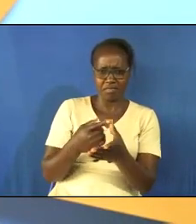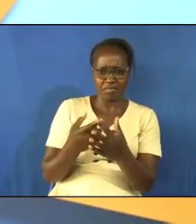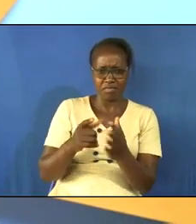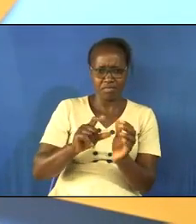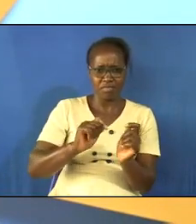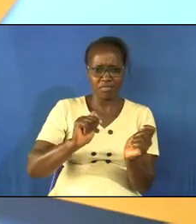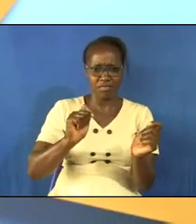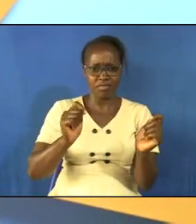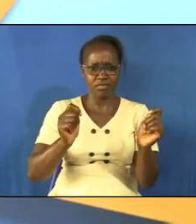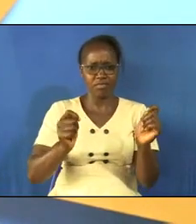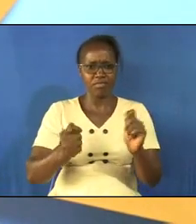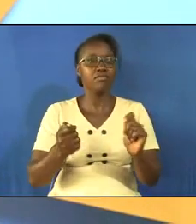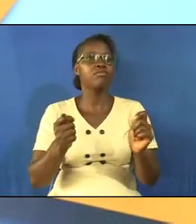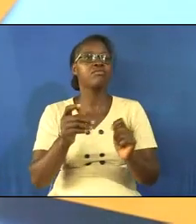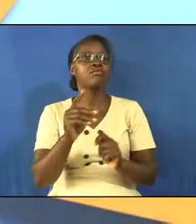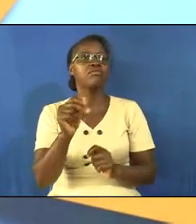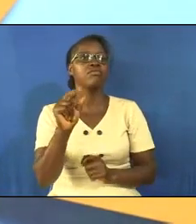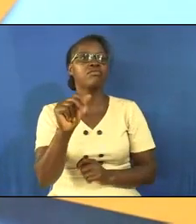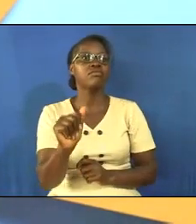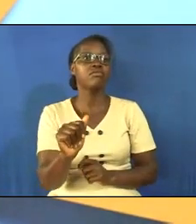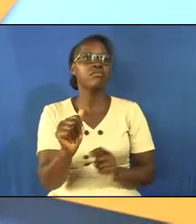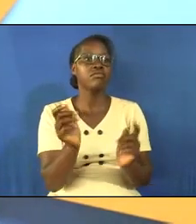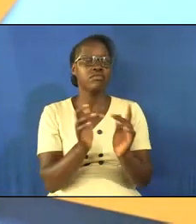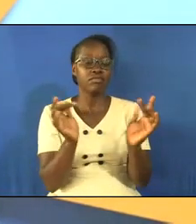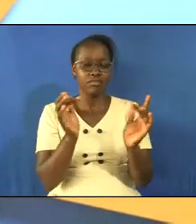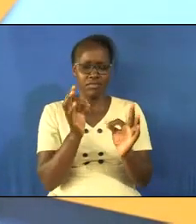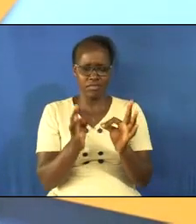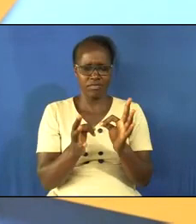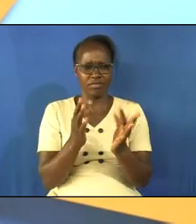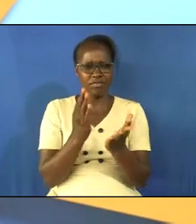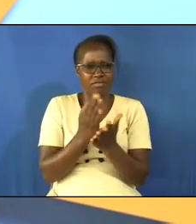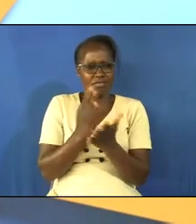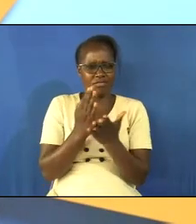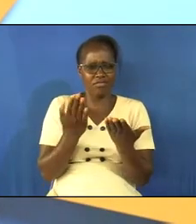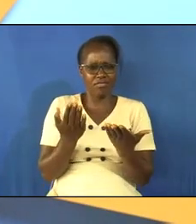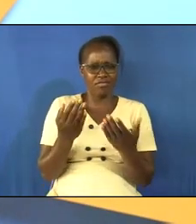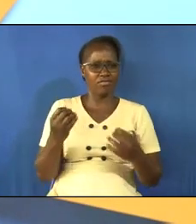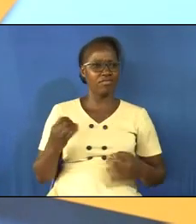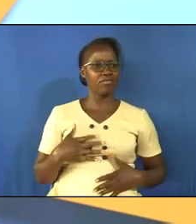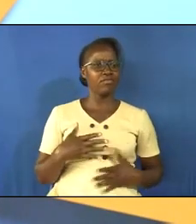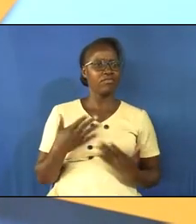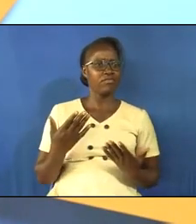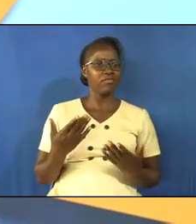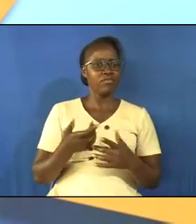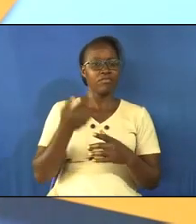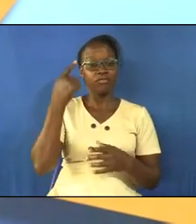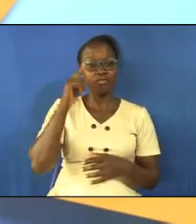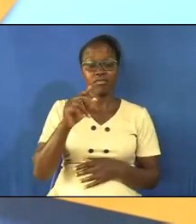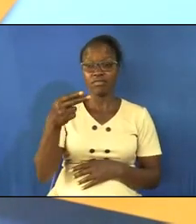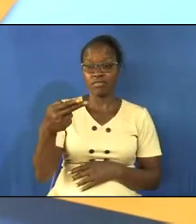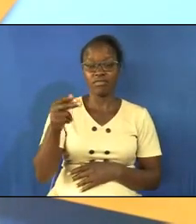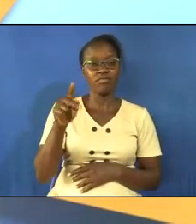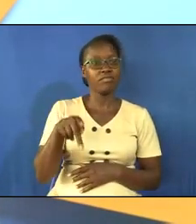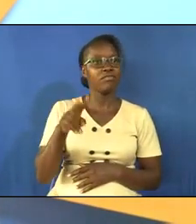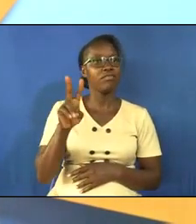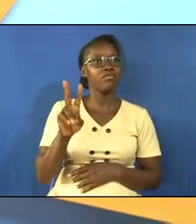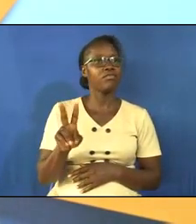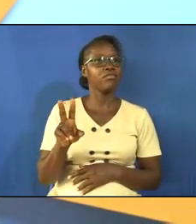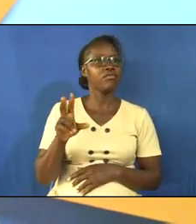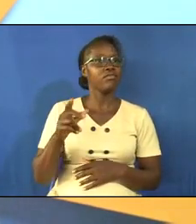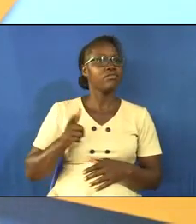to do a HPV DNA test to see whether it's a high-risk strains of human papillomavirus that the lady has